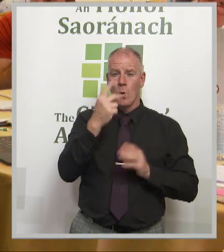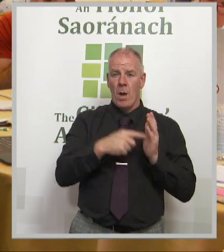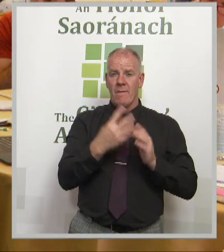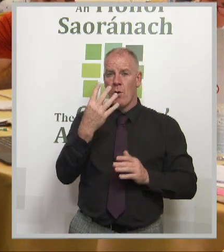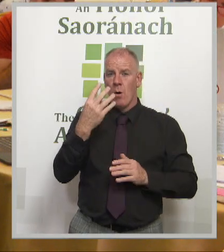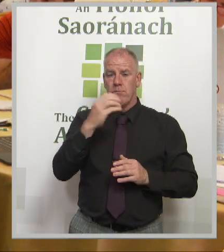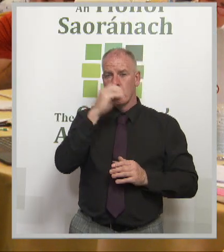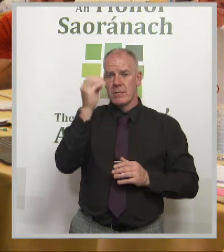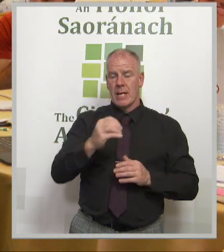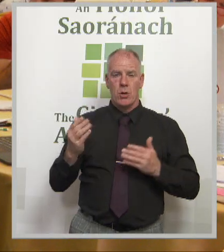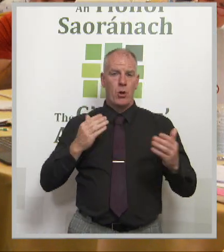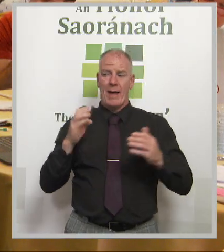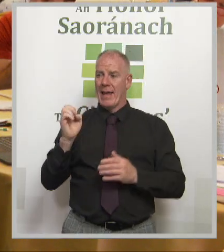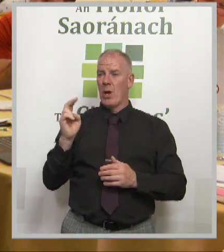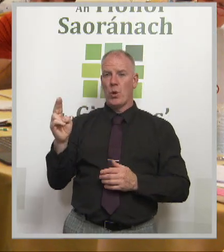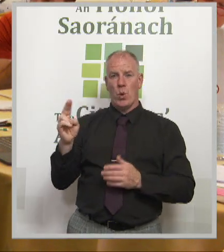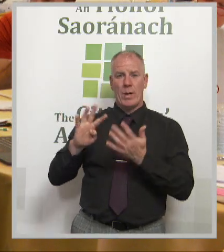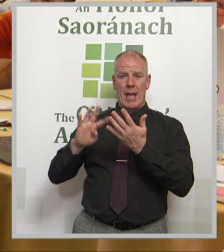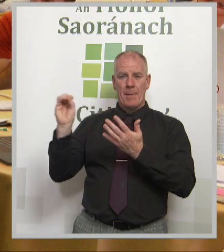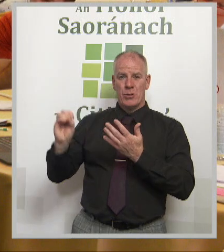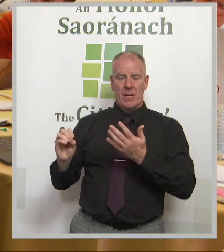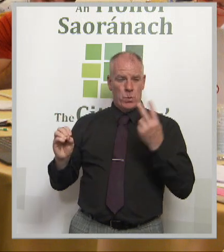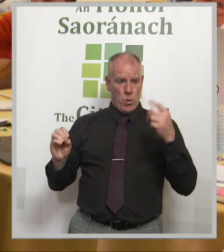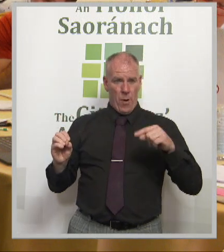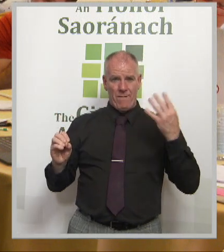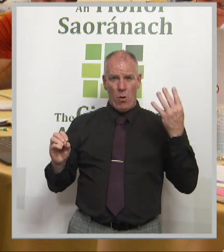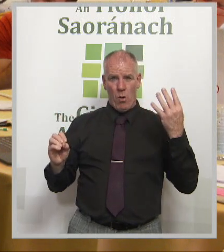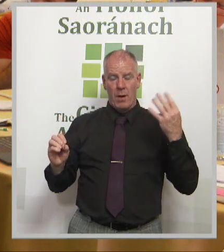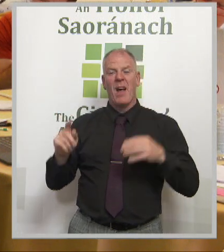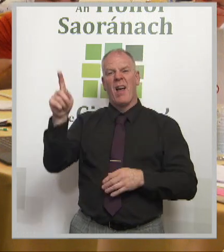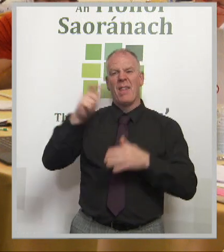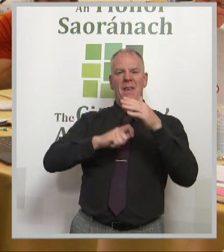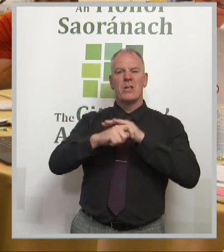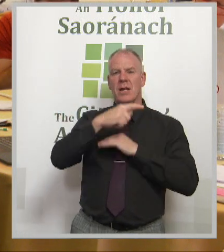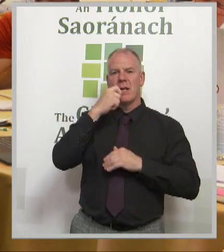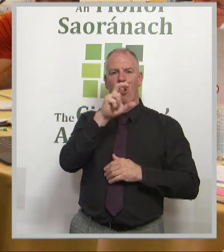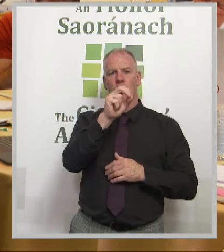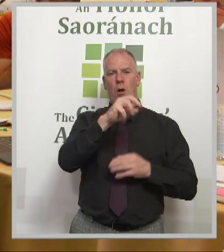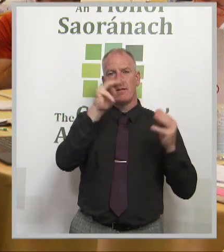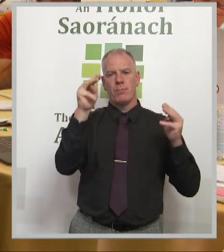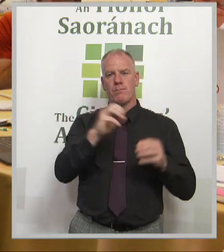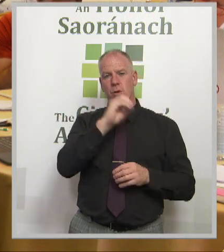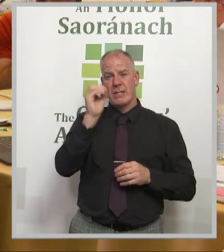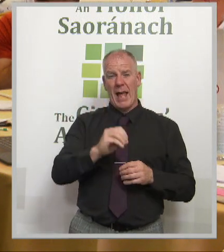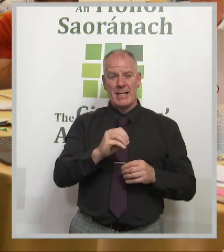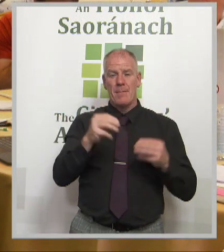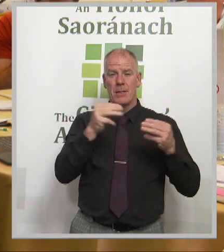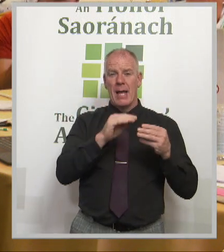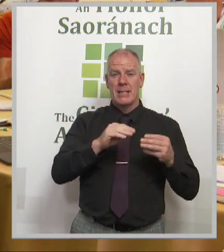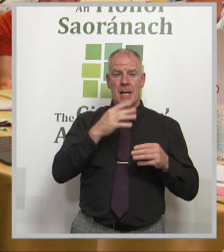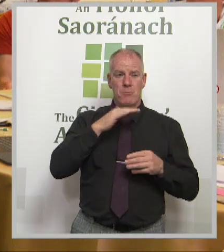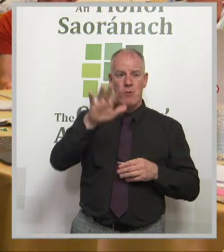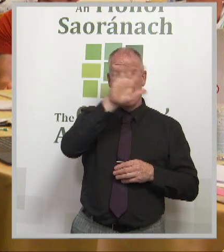2.4% versus an EU-wide average of 9%. The Taoiseach says 30% marine protected areas by